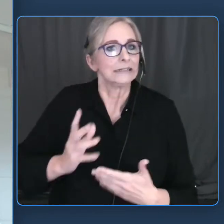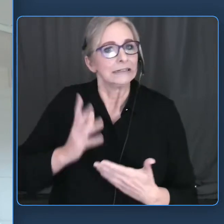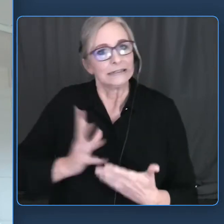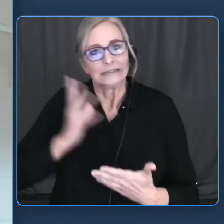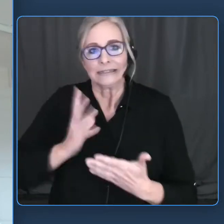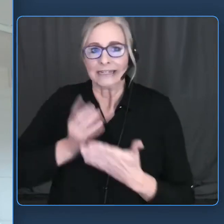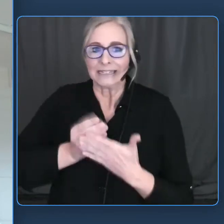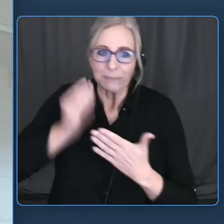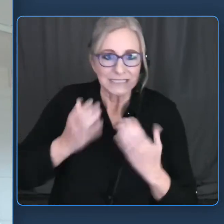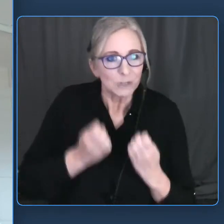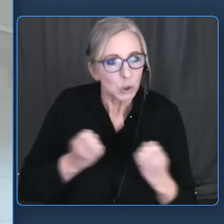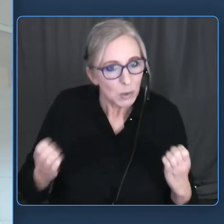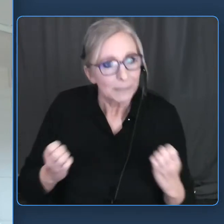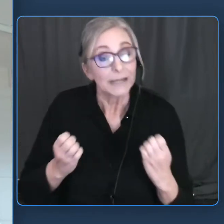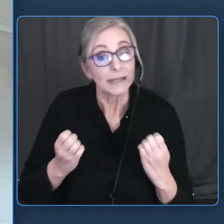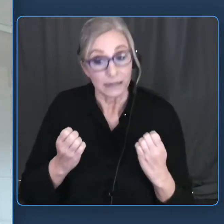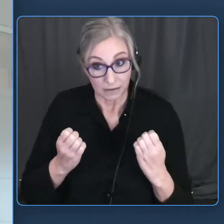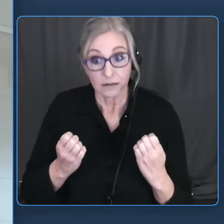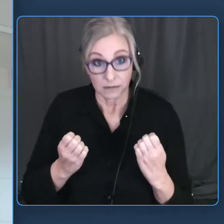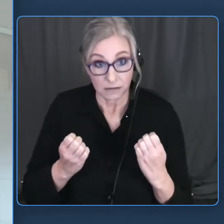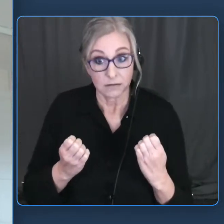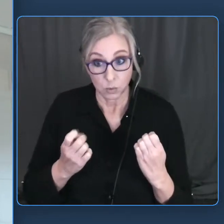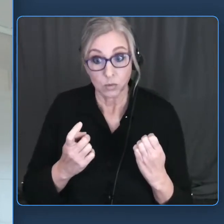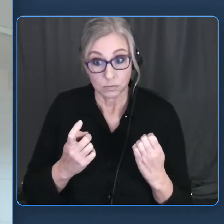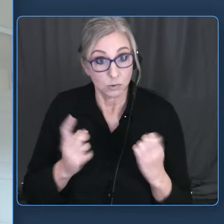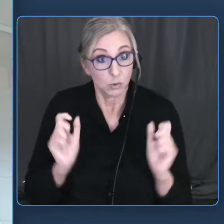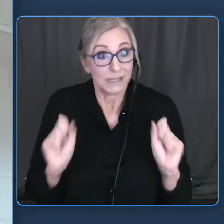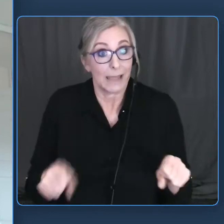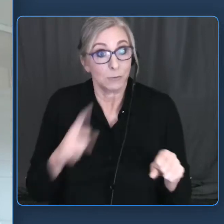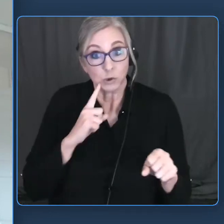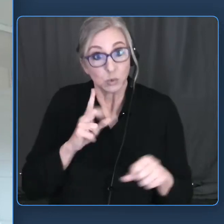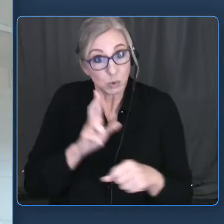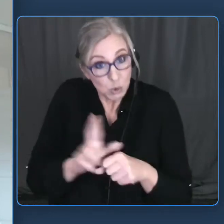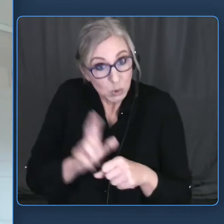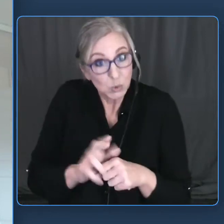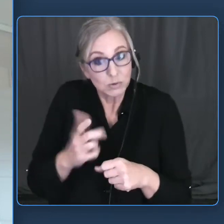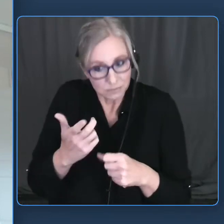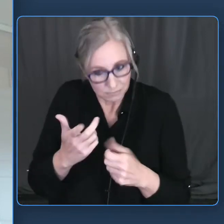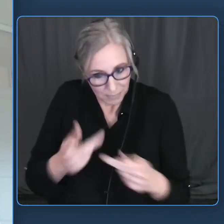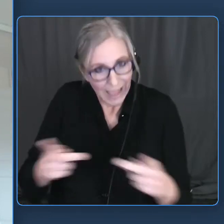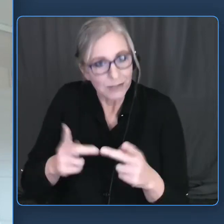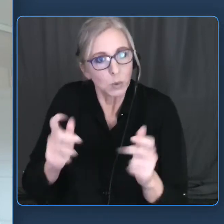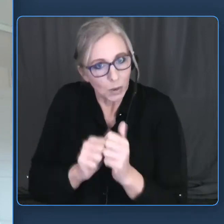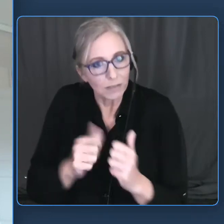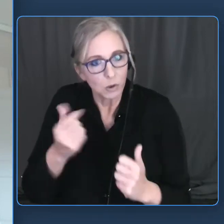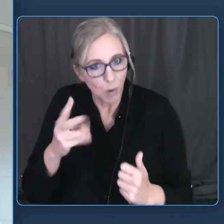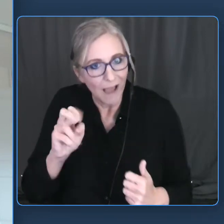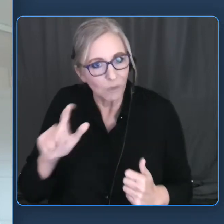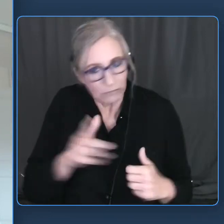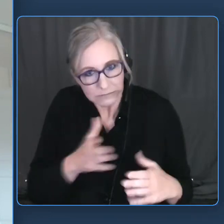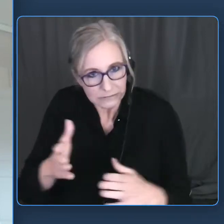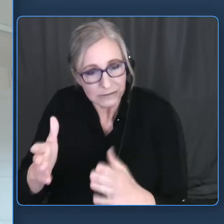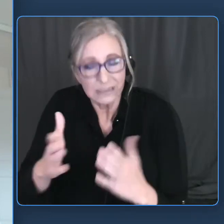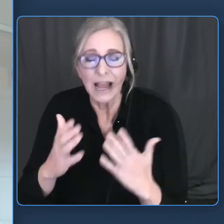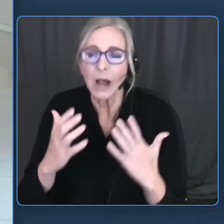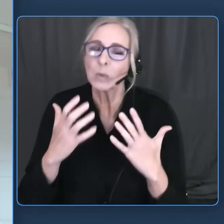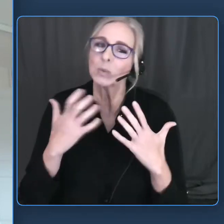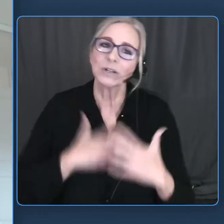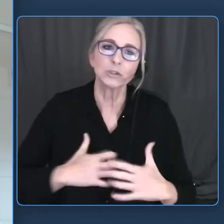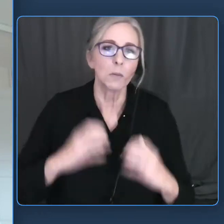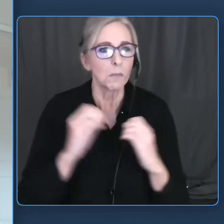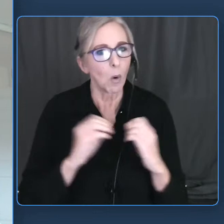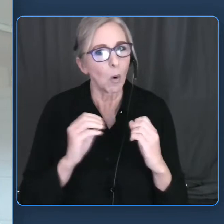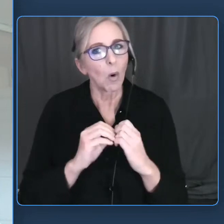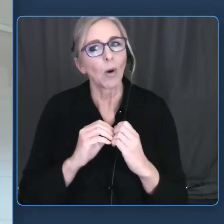expensive equipment that we, to be able to navigate on that kind of terrain. So I really wish more attention would